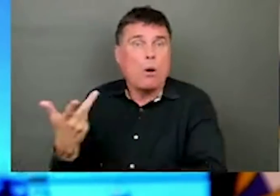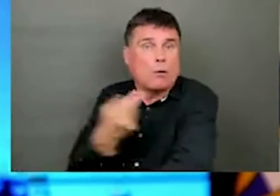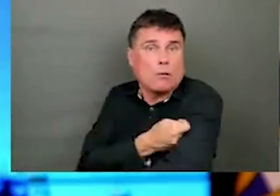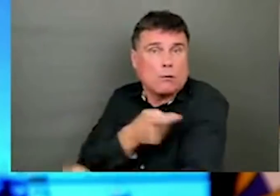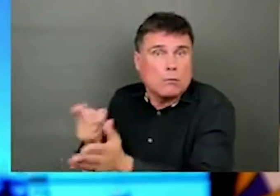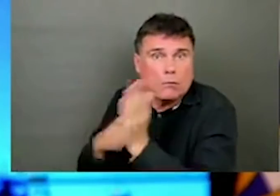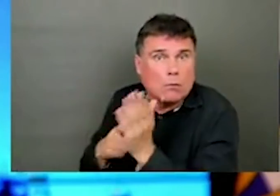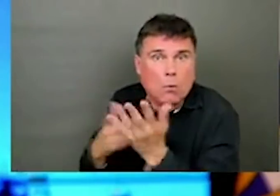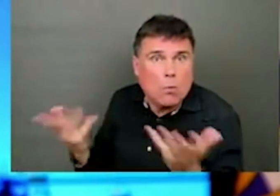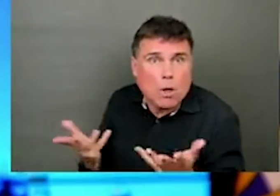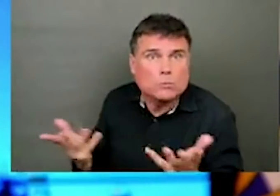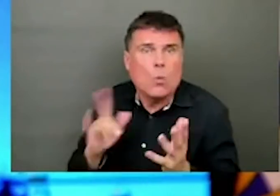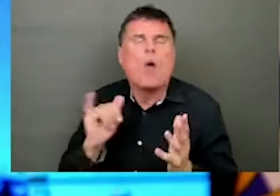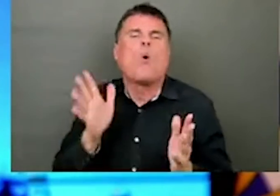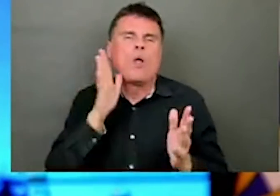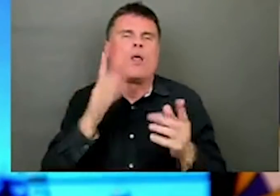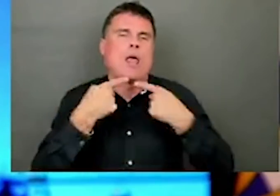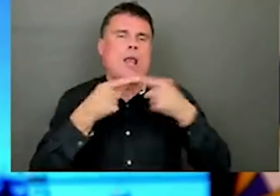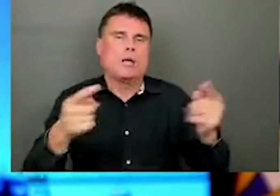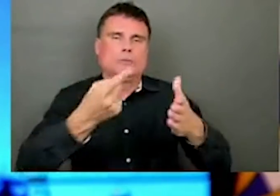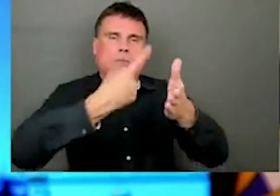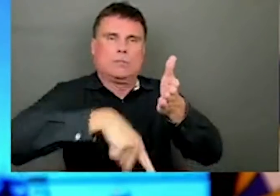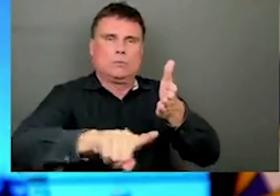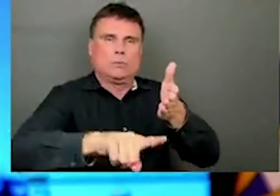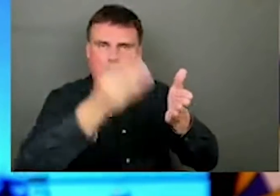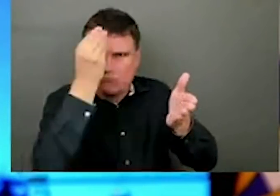week. Do you have a follow-up, Srishti?